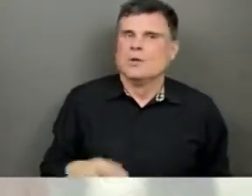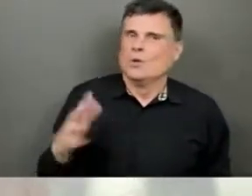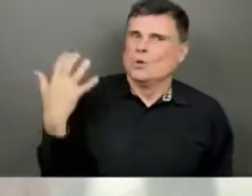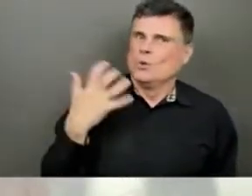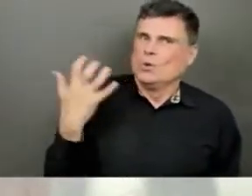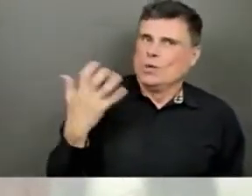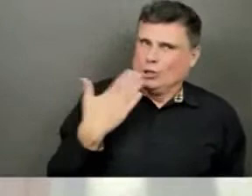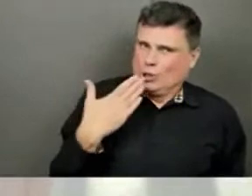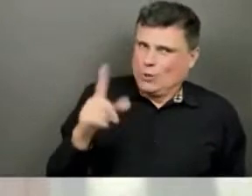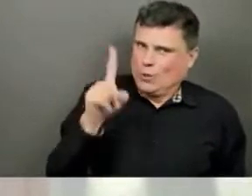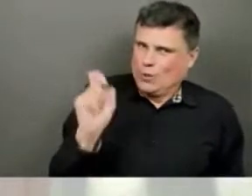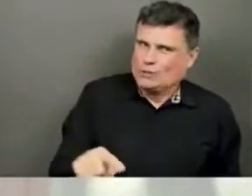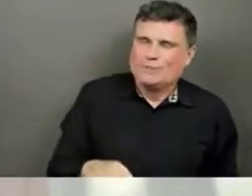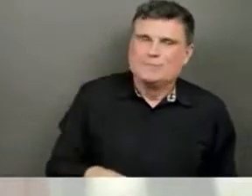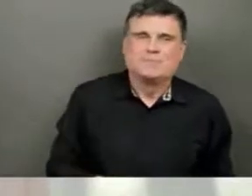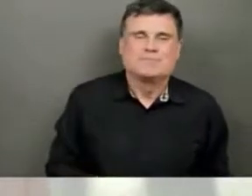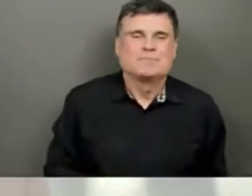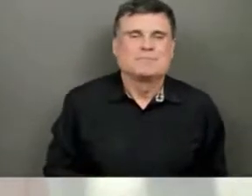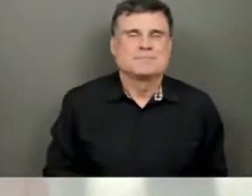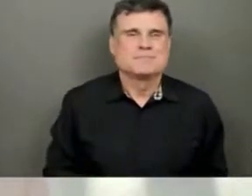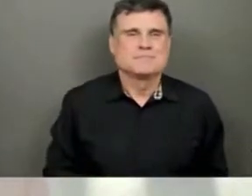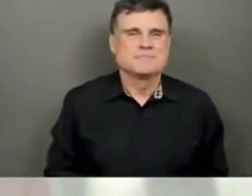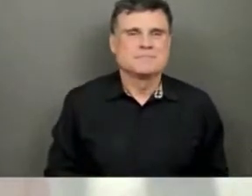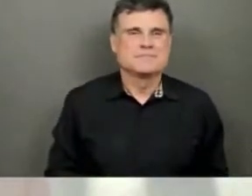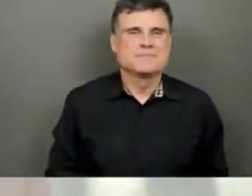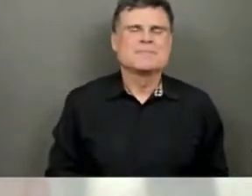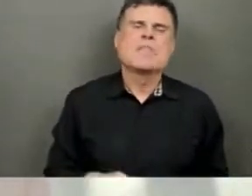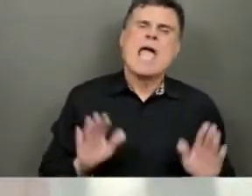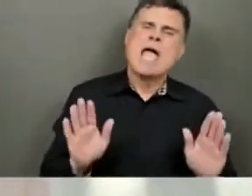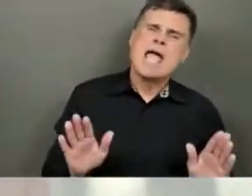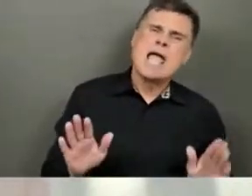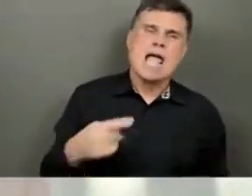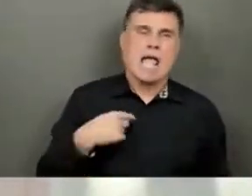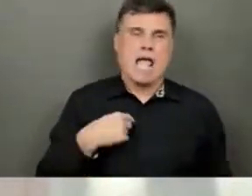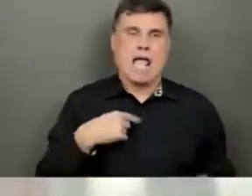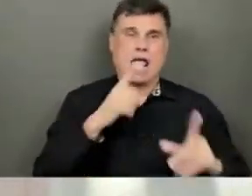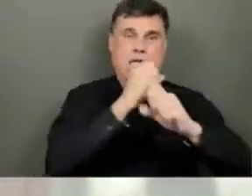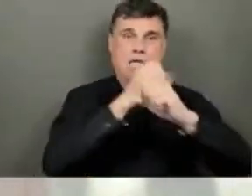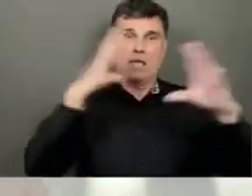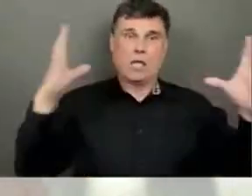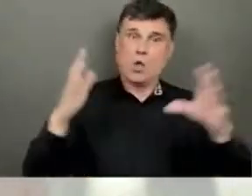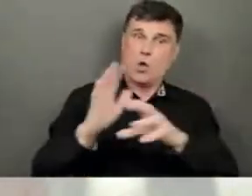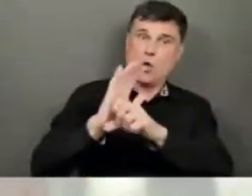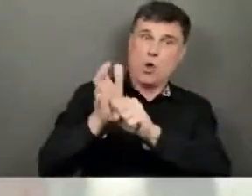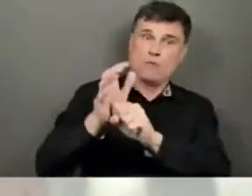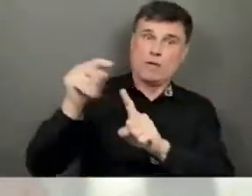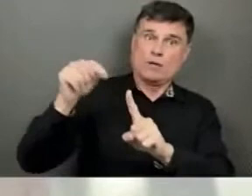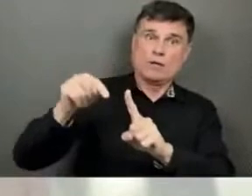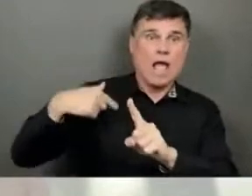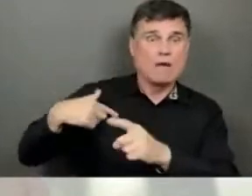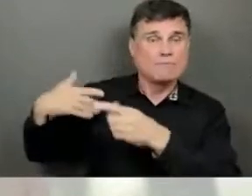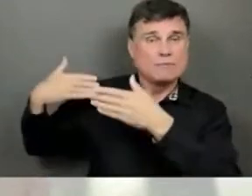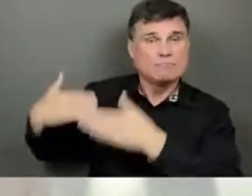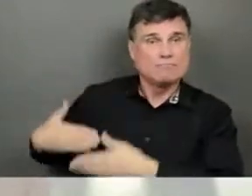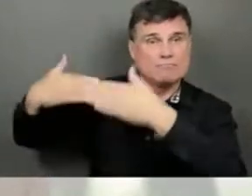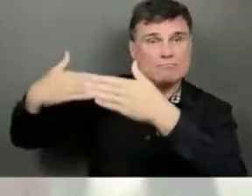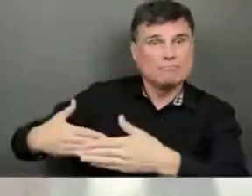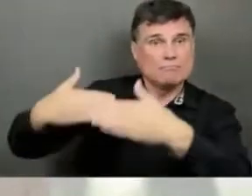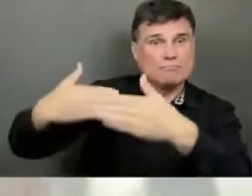think about the pandemic in kind of three phases, and there was the pre-vaccination phase